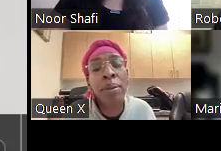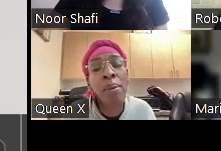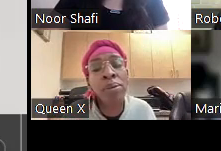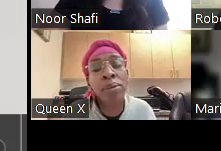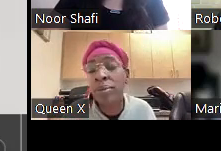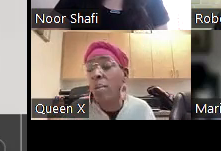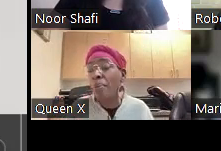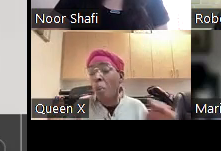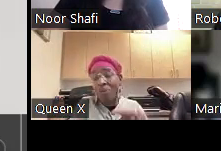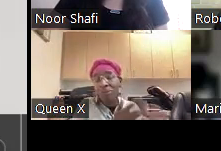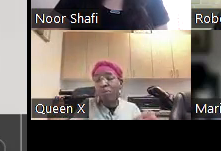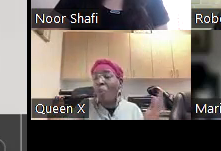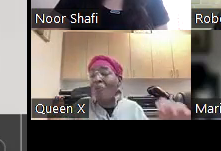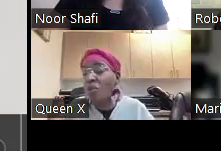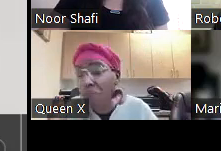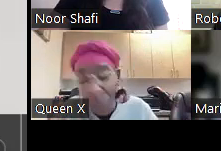Sure.